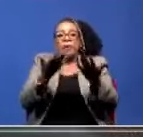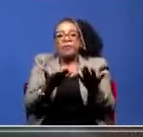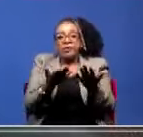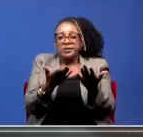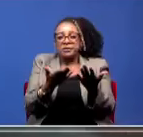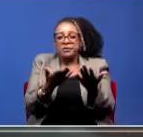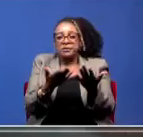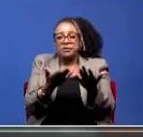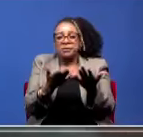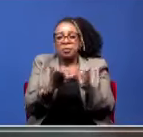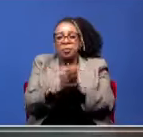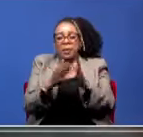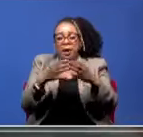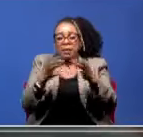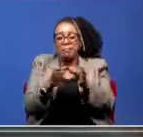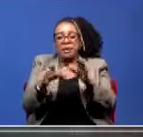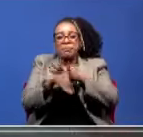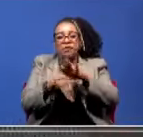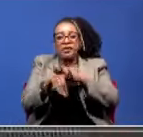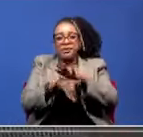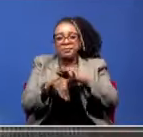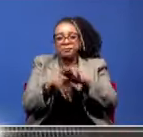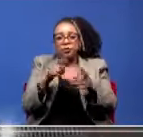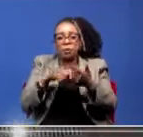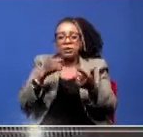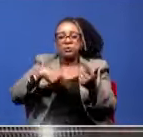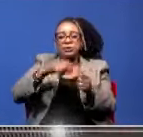after we offered with our company profile, what we do,